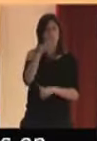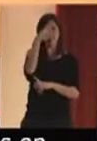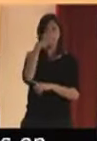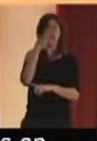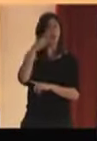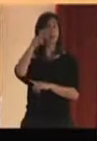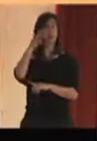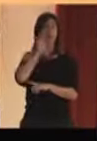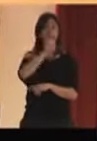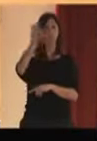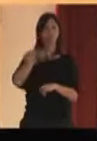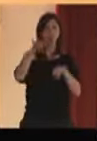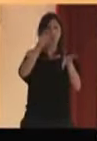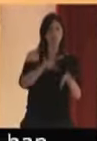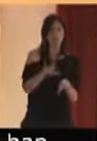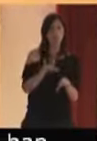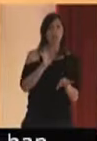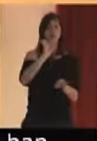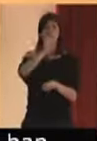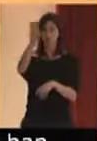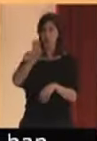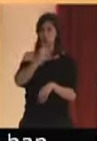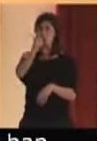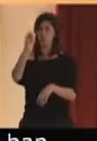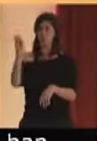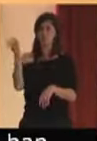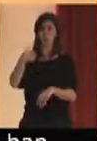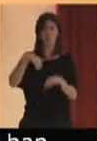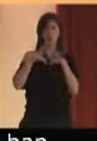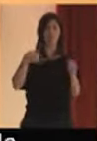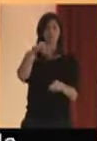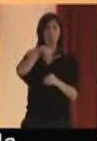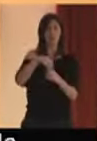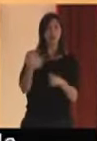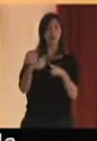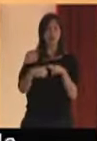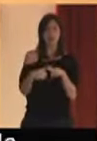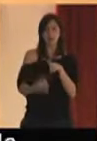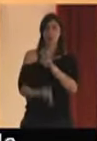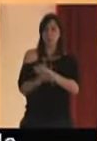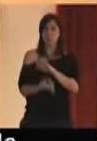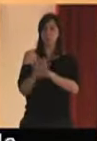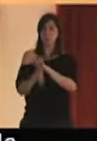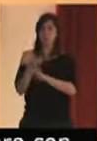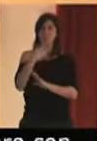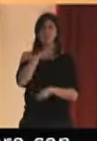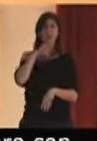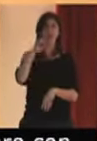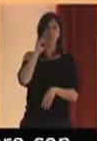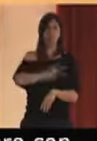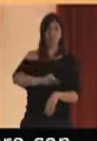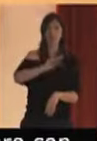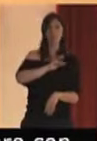teachers start creating their own learning objects. It's been in Australia and other parts of the world. It's been very interesting to see how these teachers start sharing